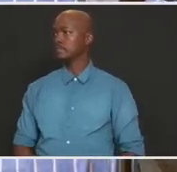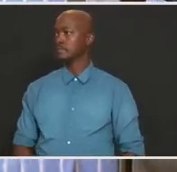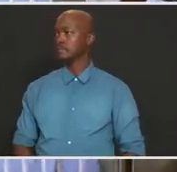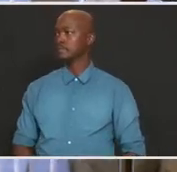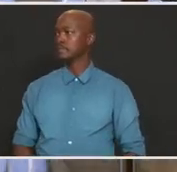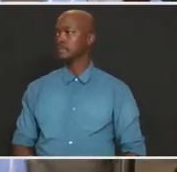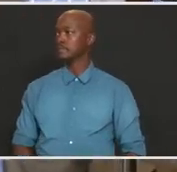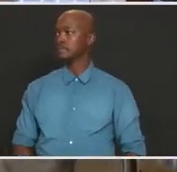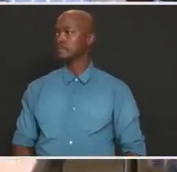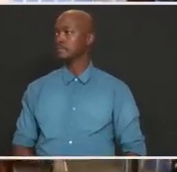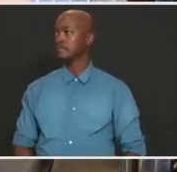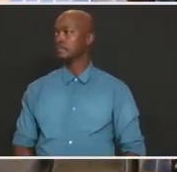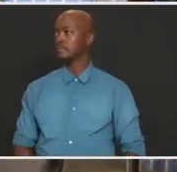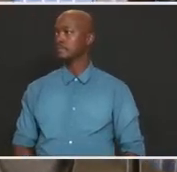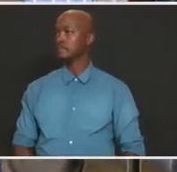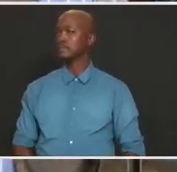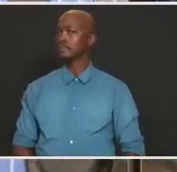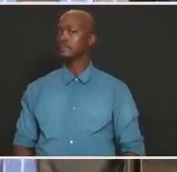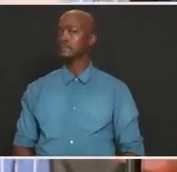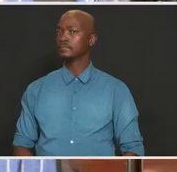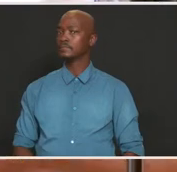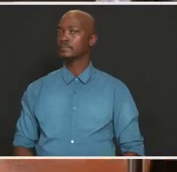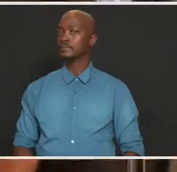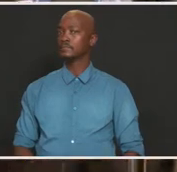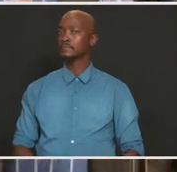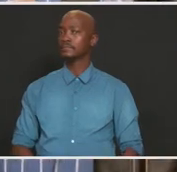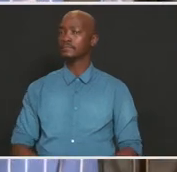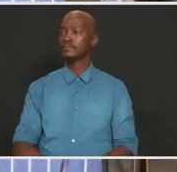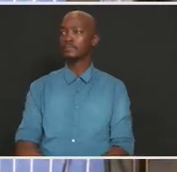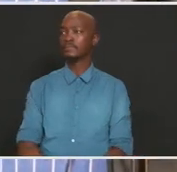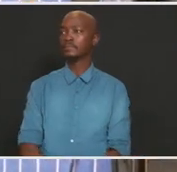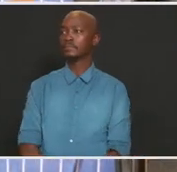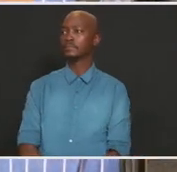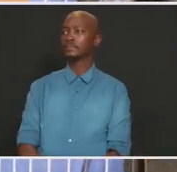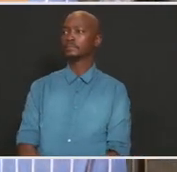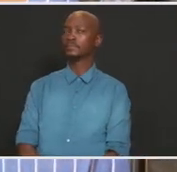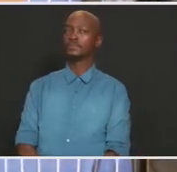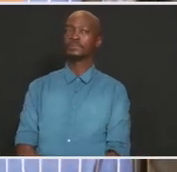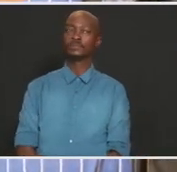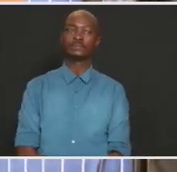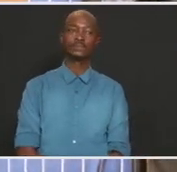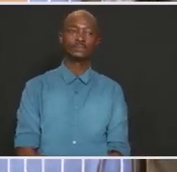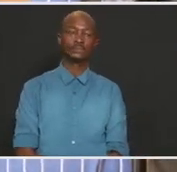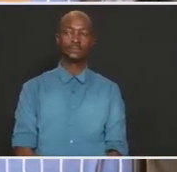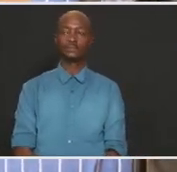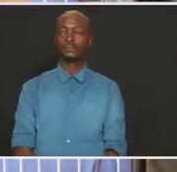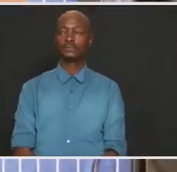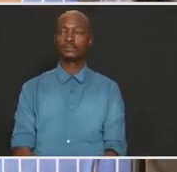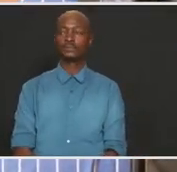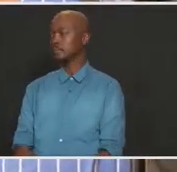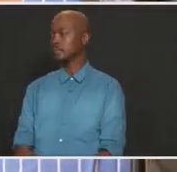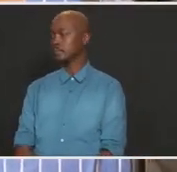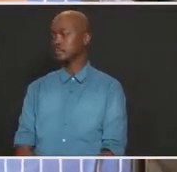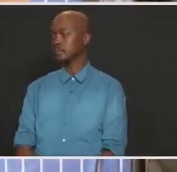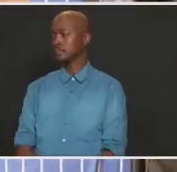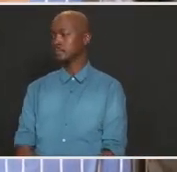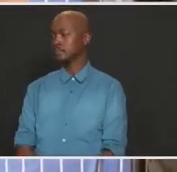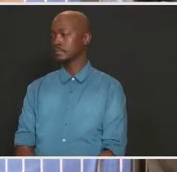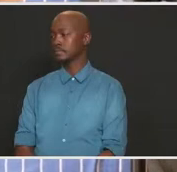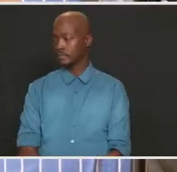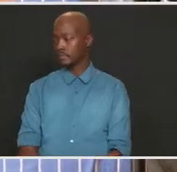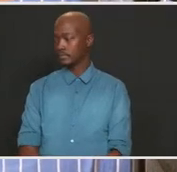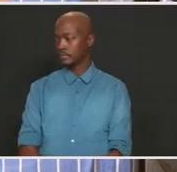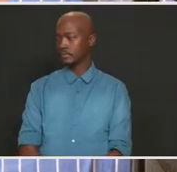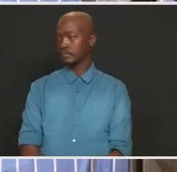in that class in page four regarding corporal punishment He also mentioned